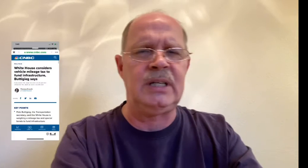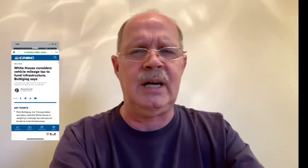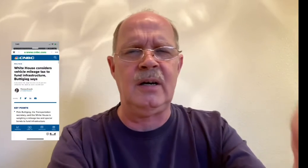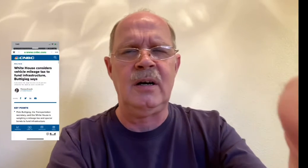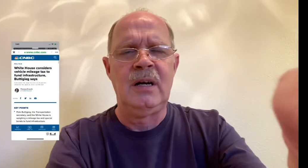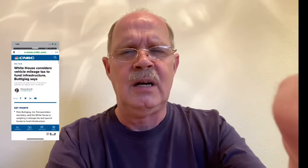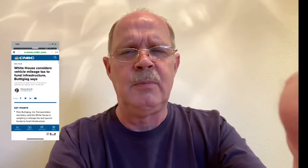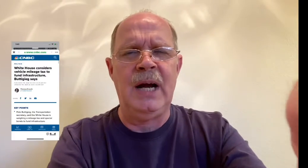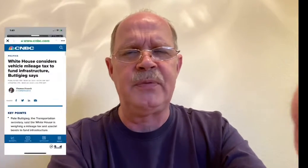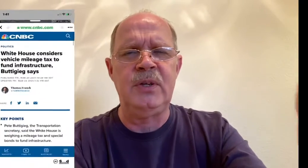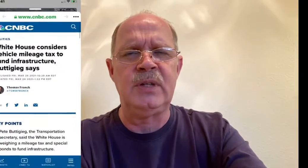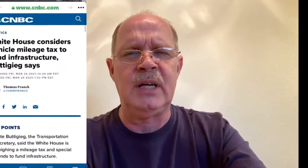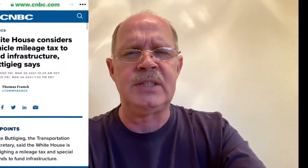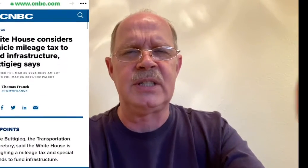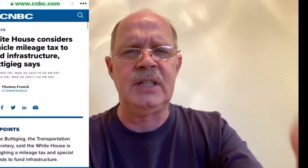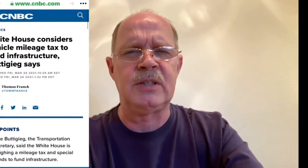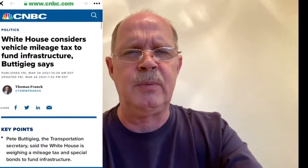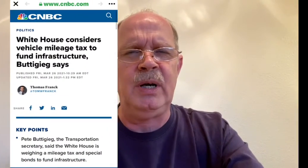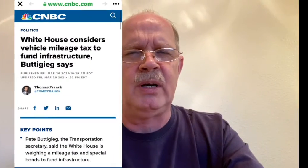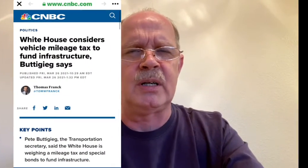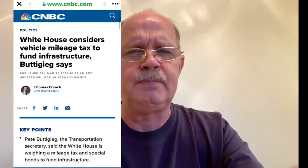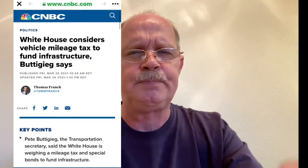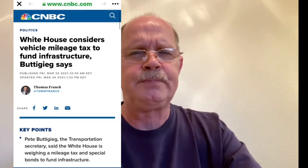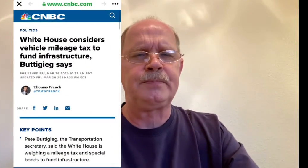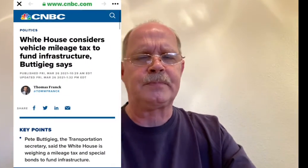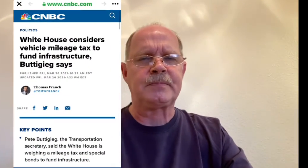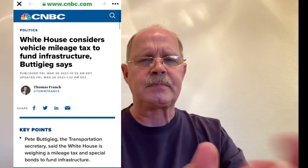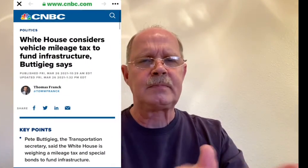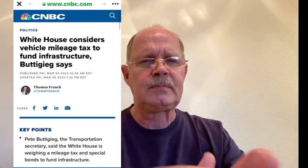really care about the United States of America.